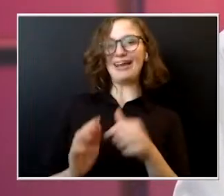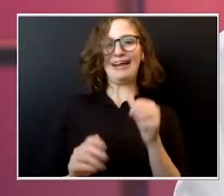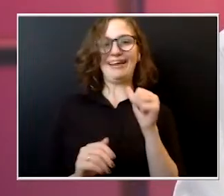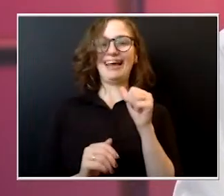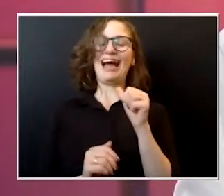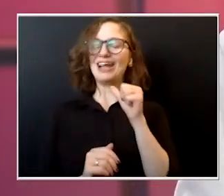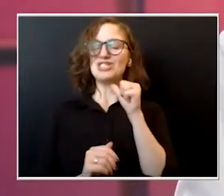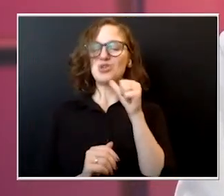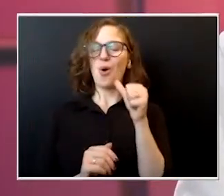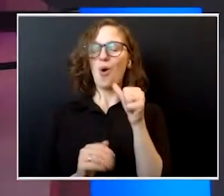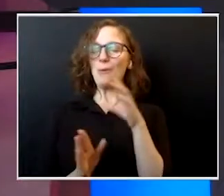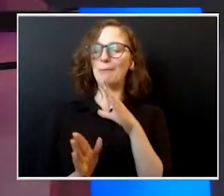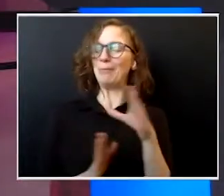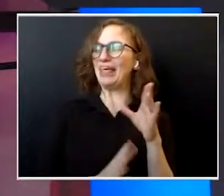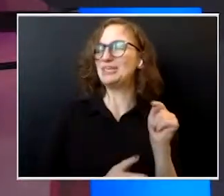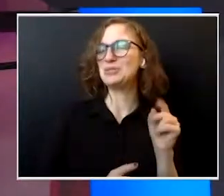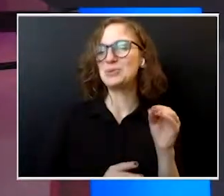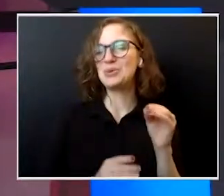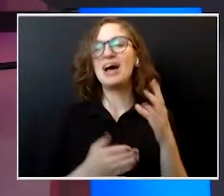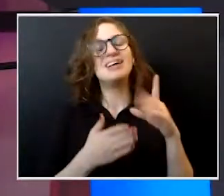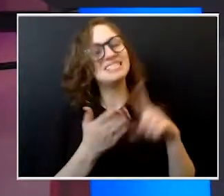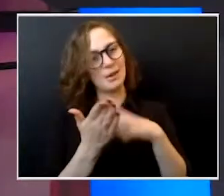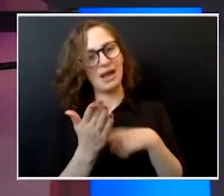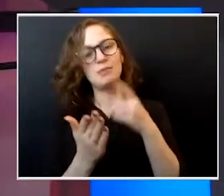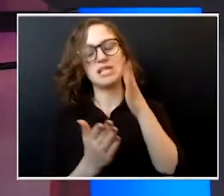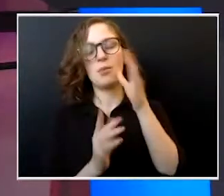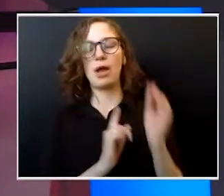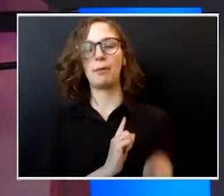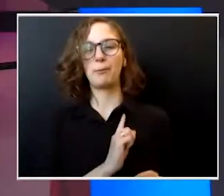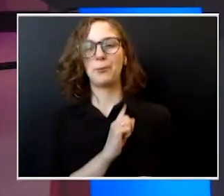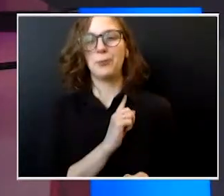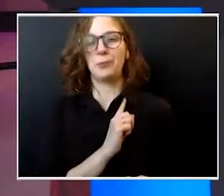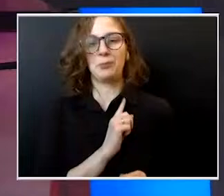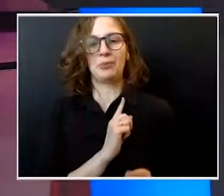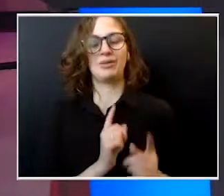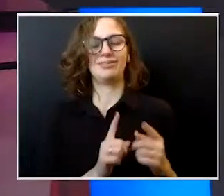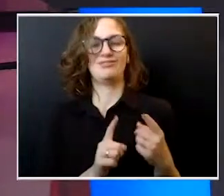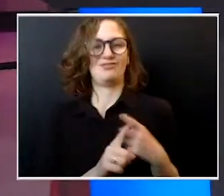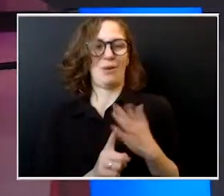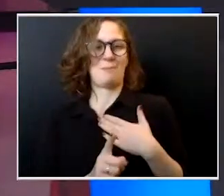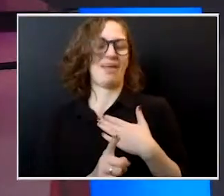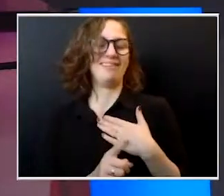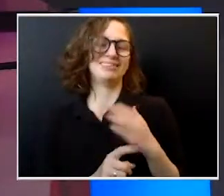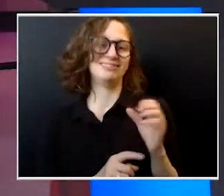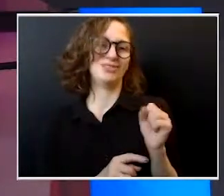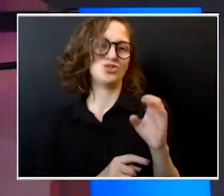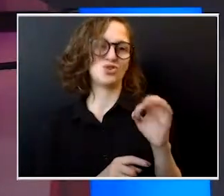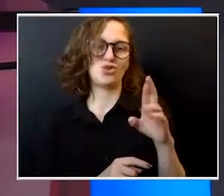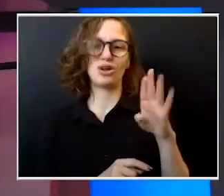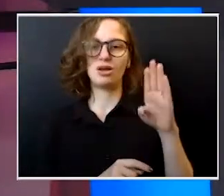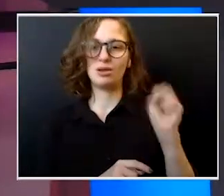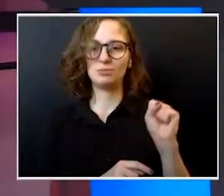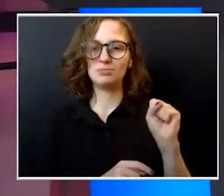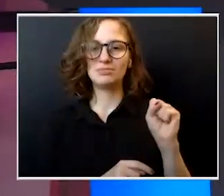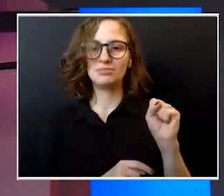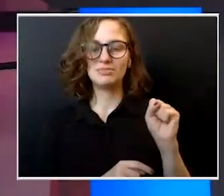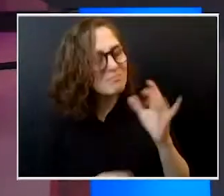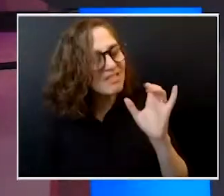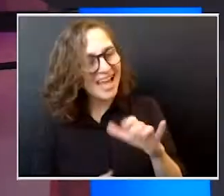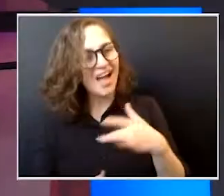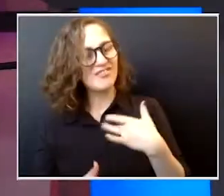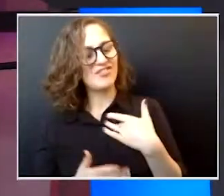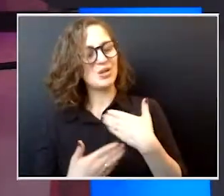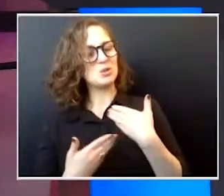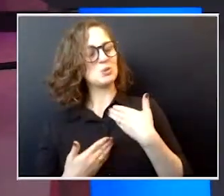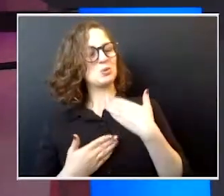But it's so reassuring because you're a top doctor doing the surgery and you're fine. So they know they can feel safe going into it.